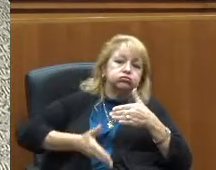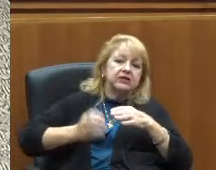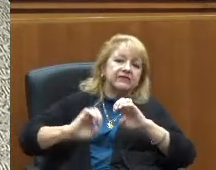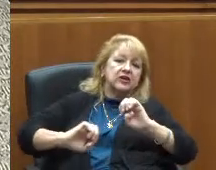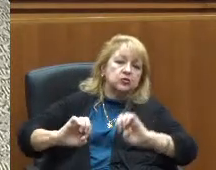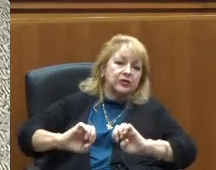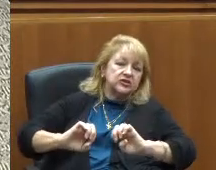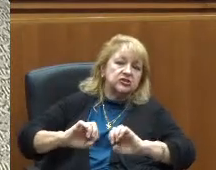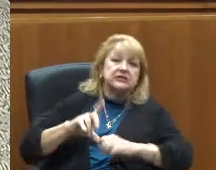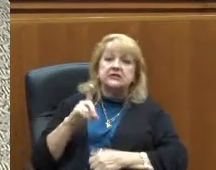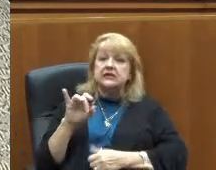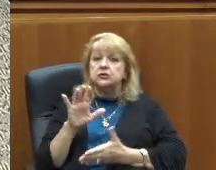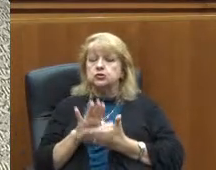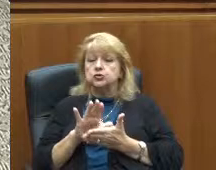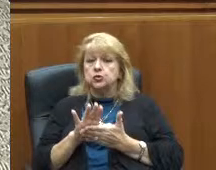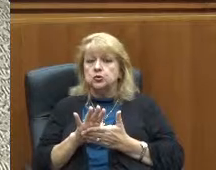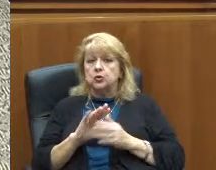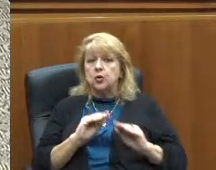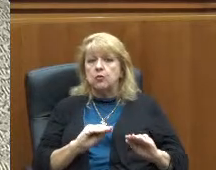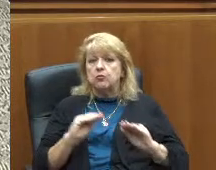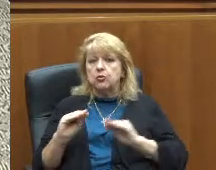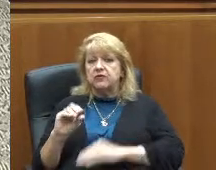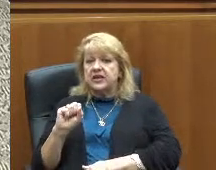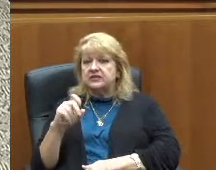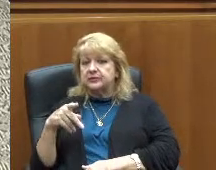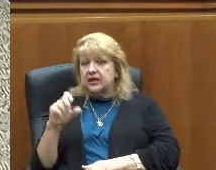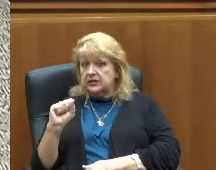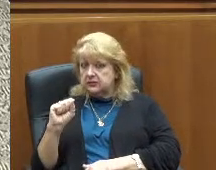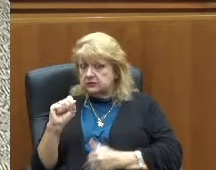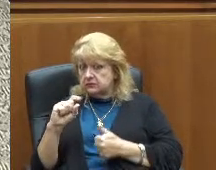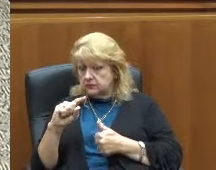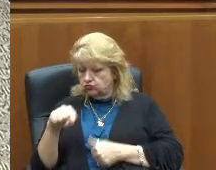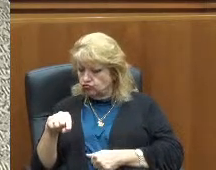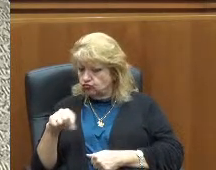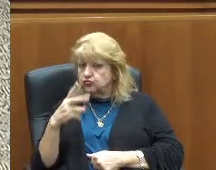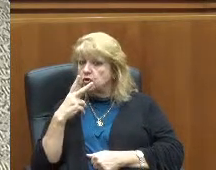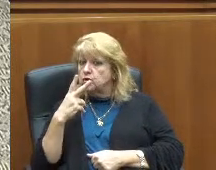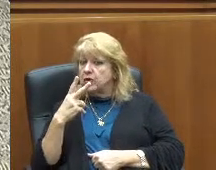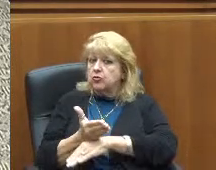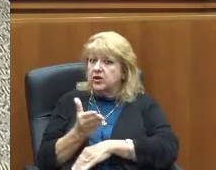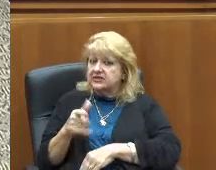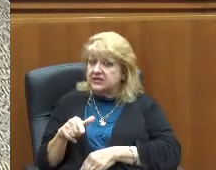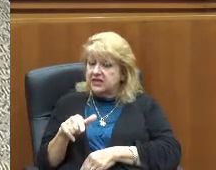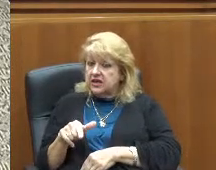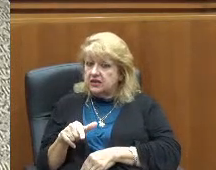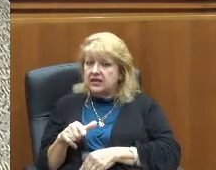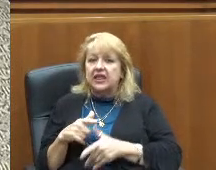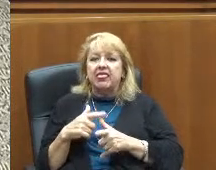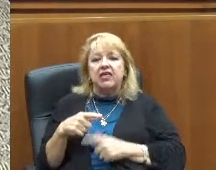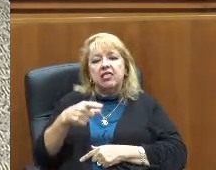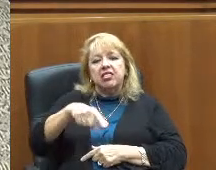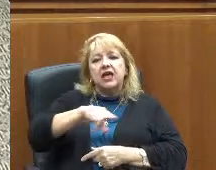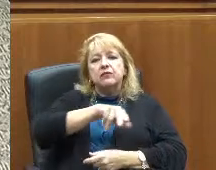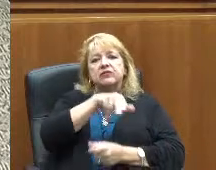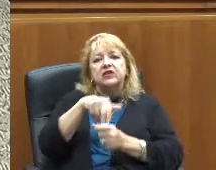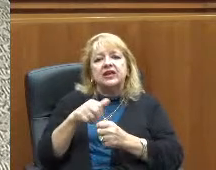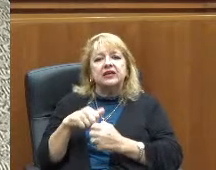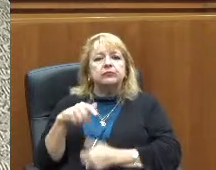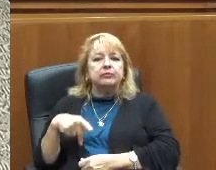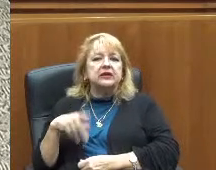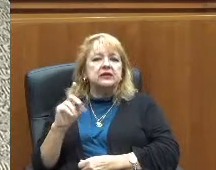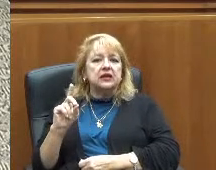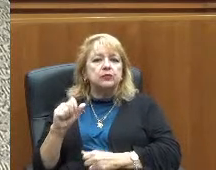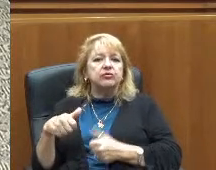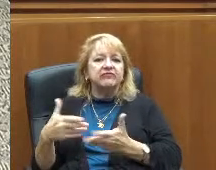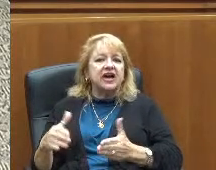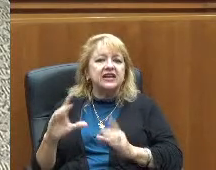consideration, did the school move their SPS? Do we see a growth? Did they participate in professional development